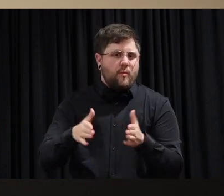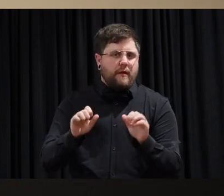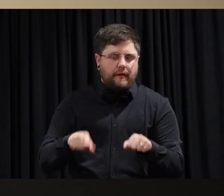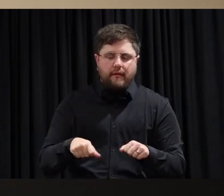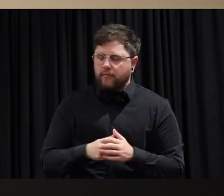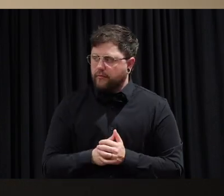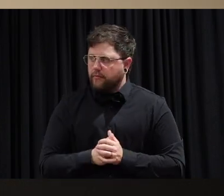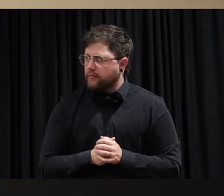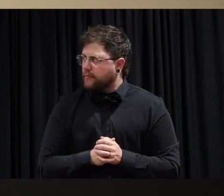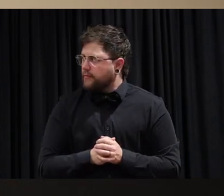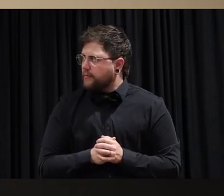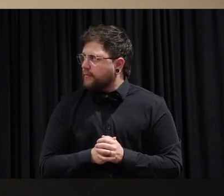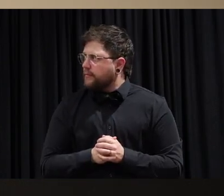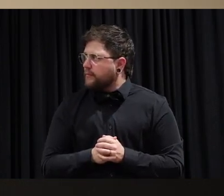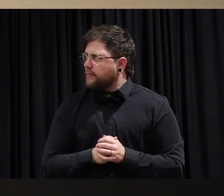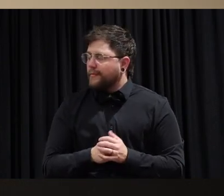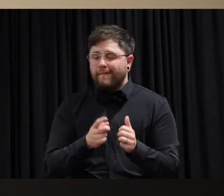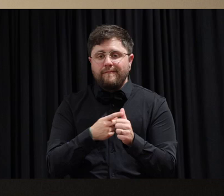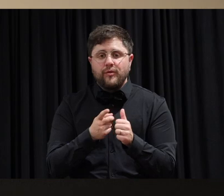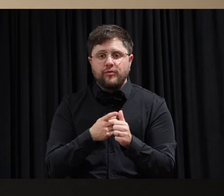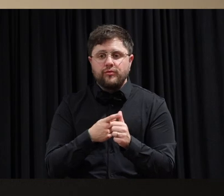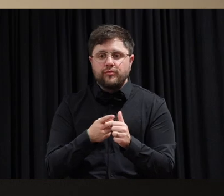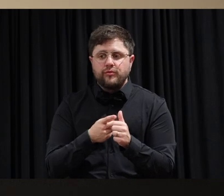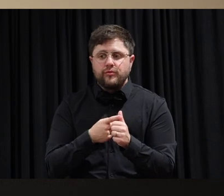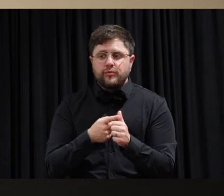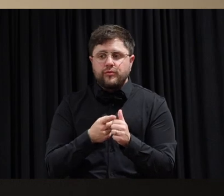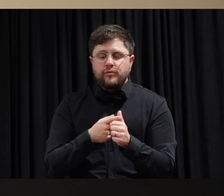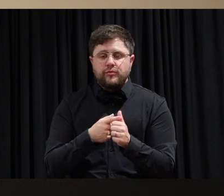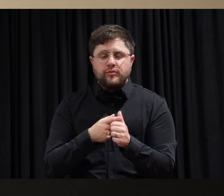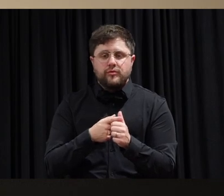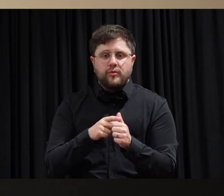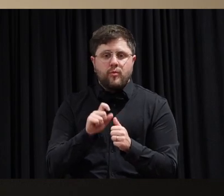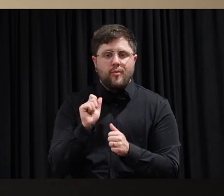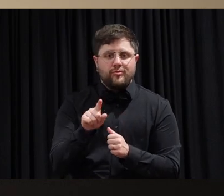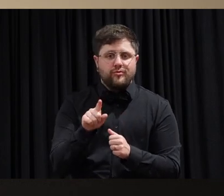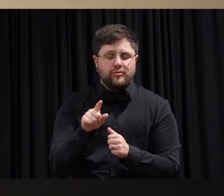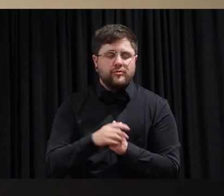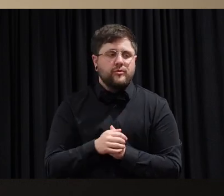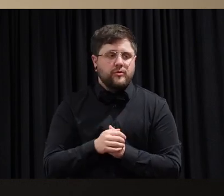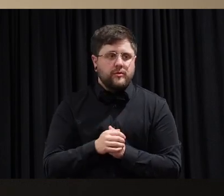okay? Okay. So our first panel question is going to be,